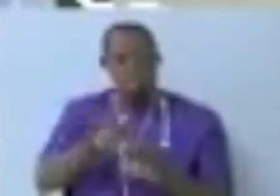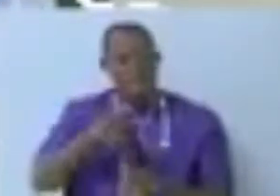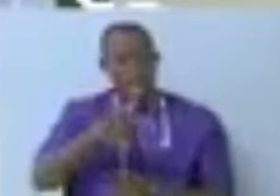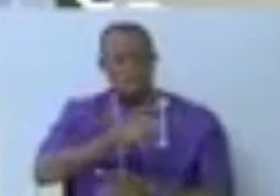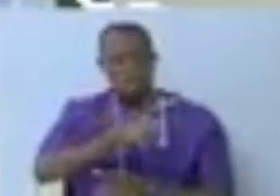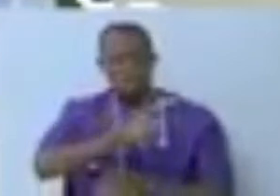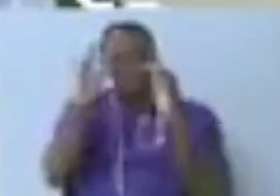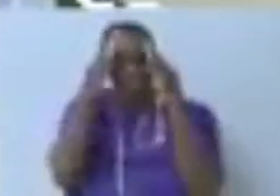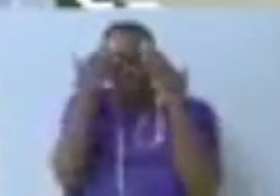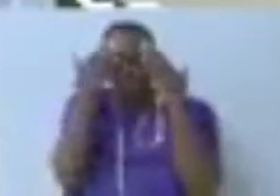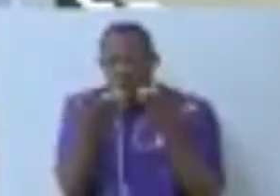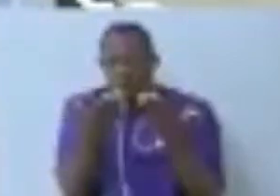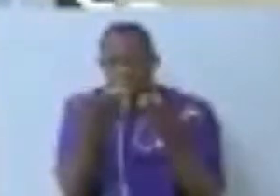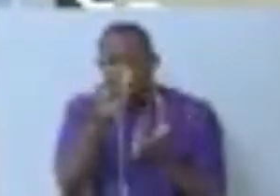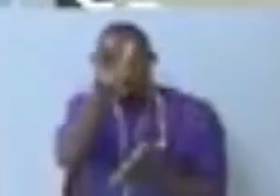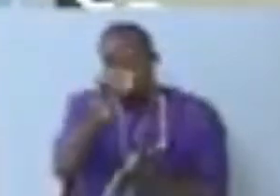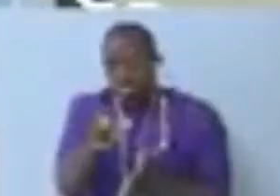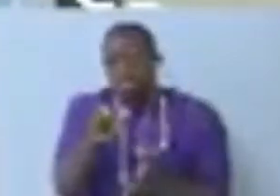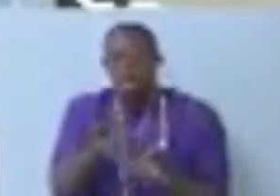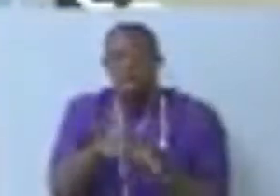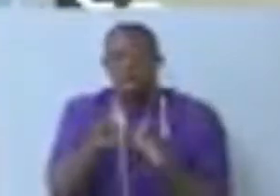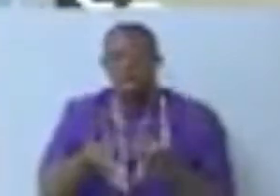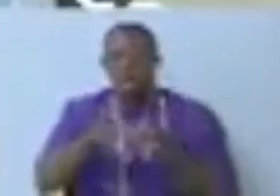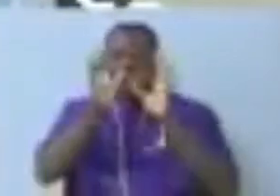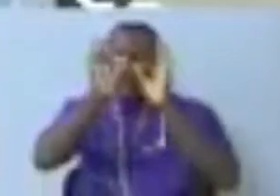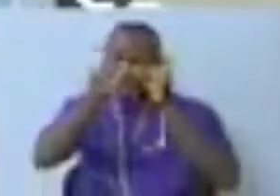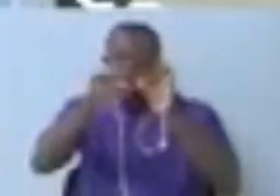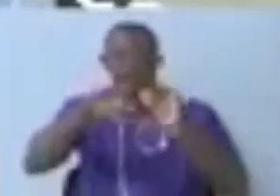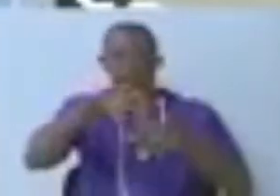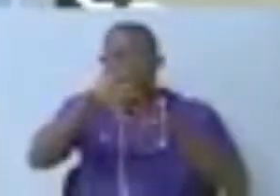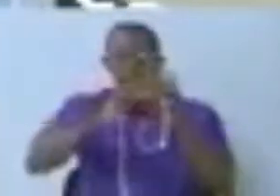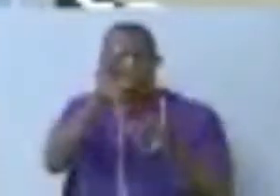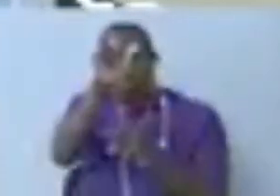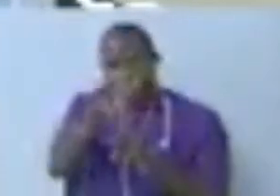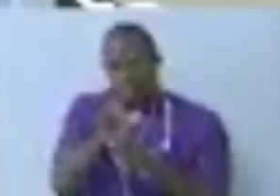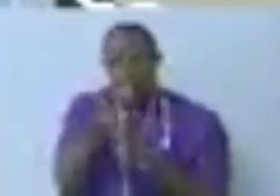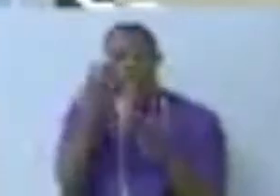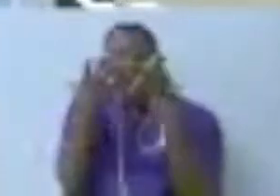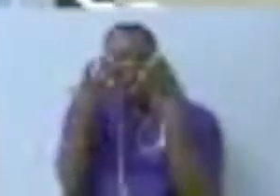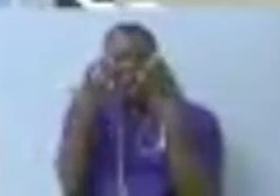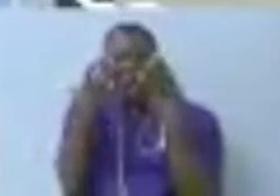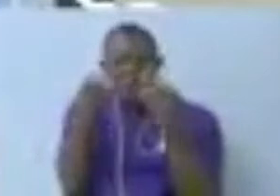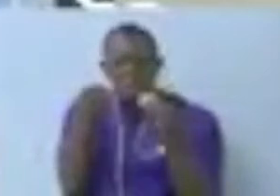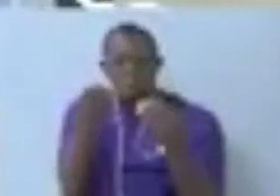don't know him. Give us a description of the person.